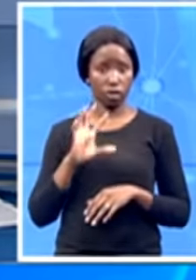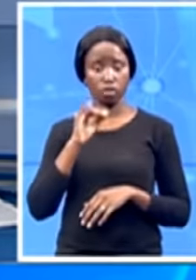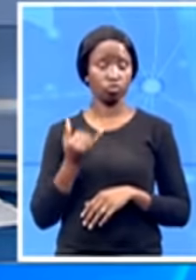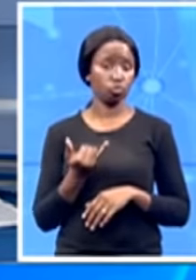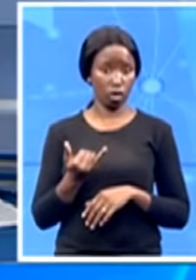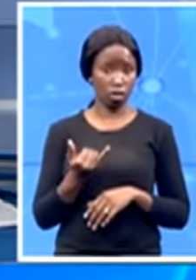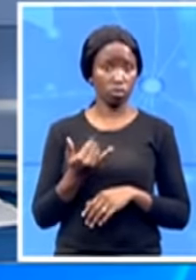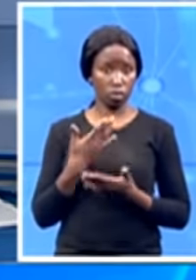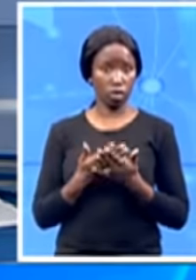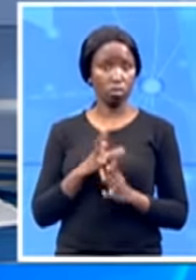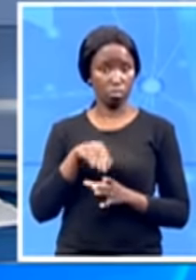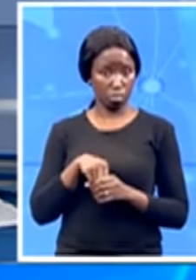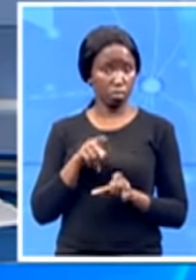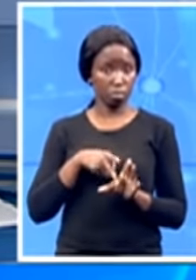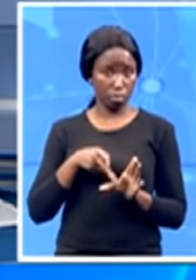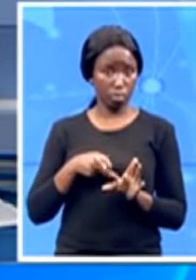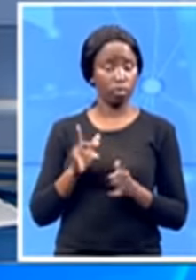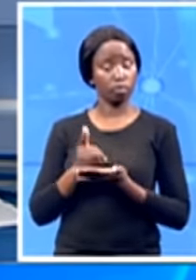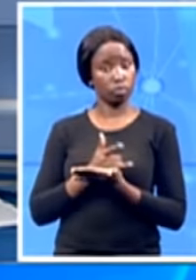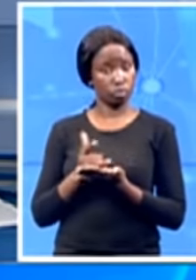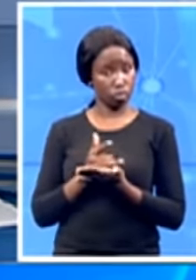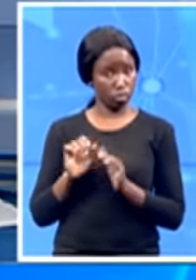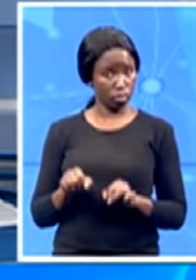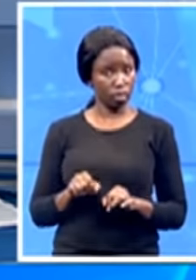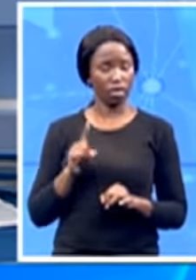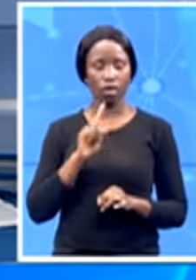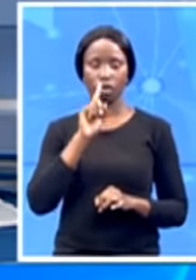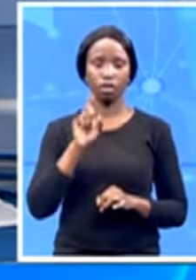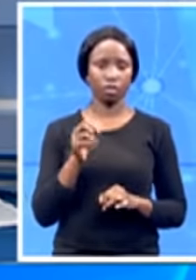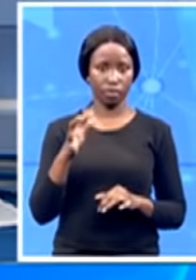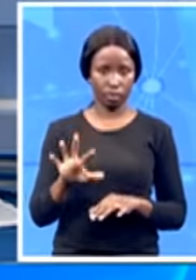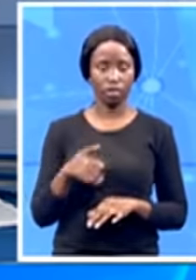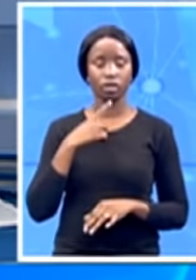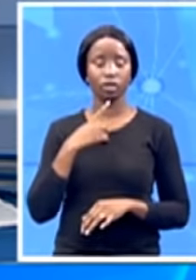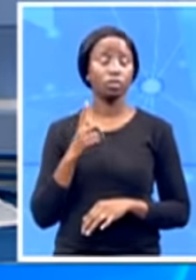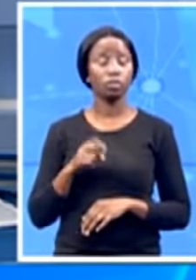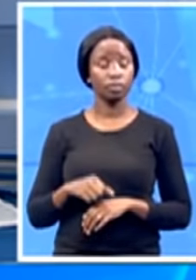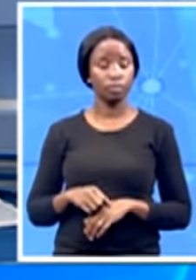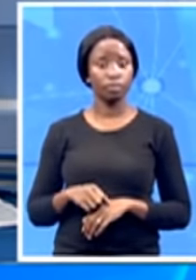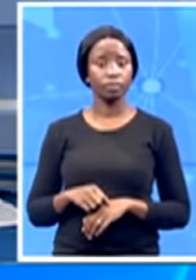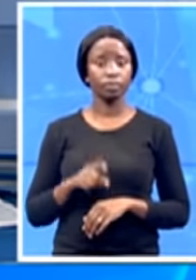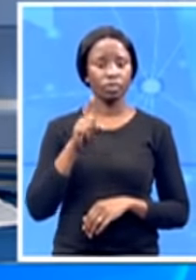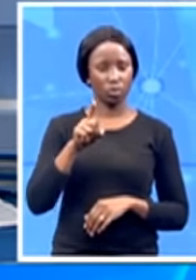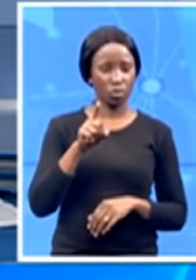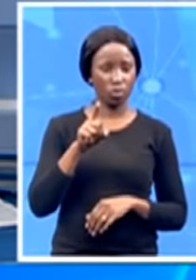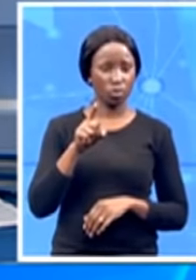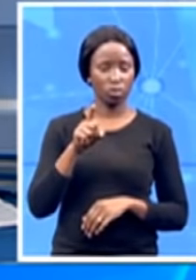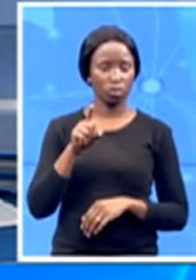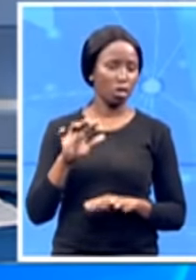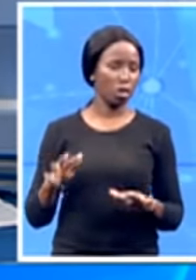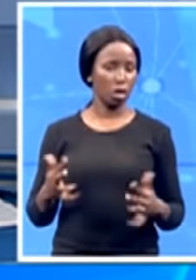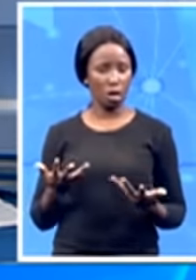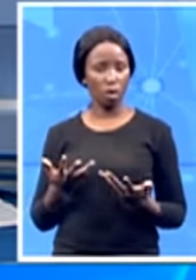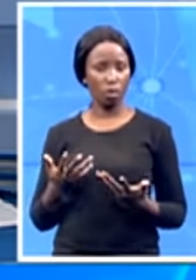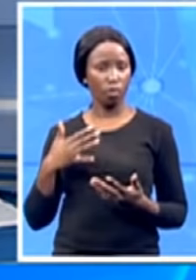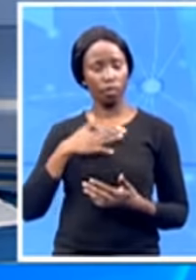conversation, and that question we're asking is how will this, or what does the Constitutional Court's ruling against